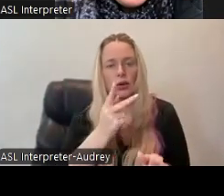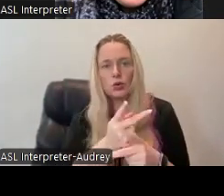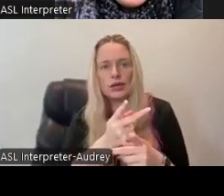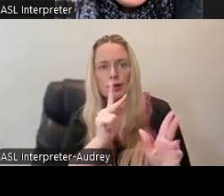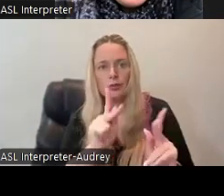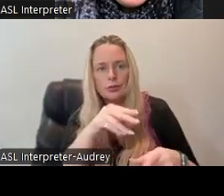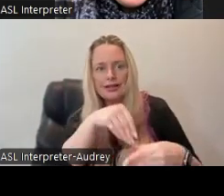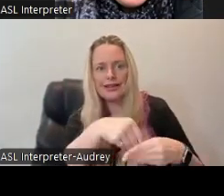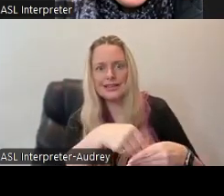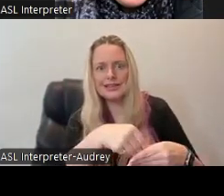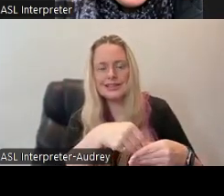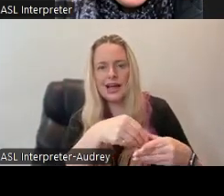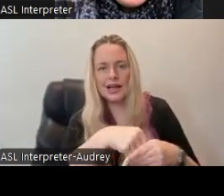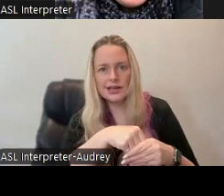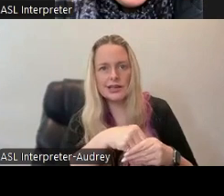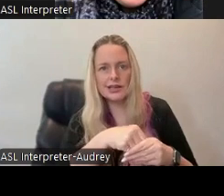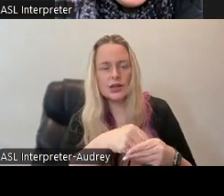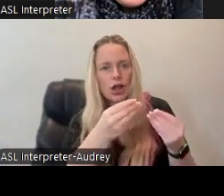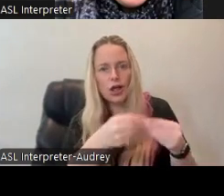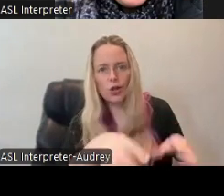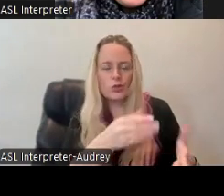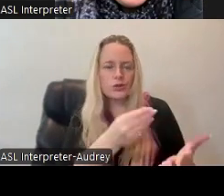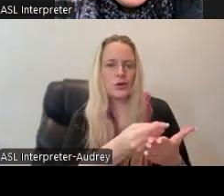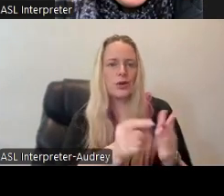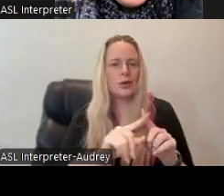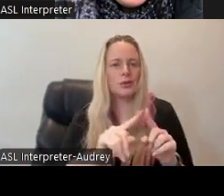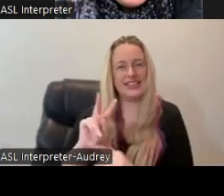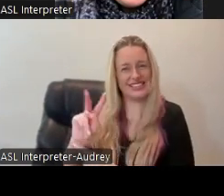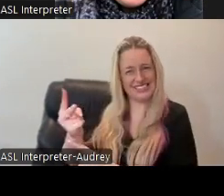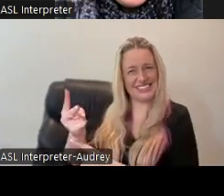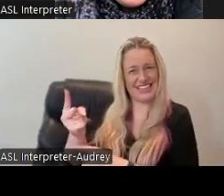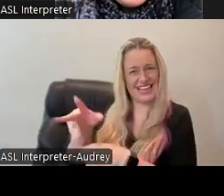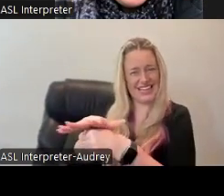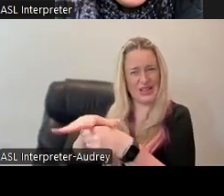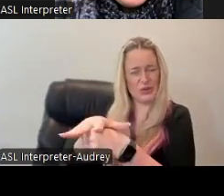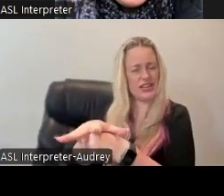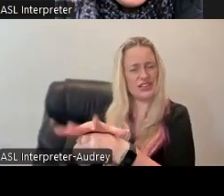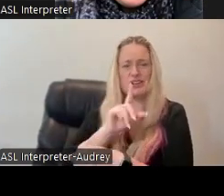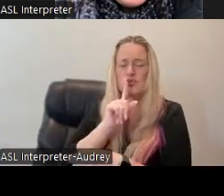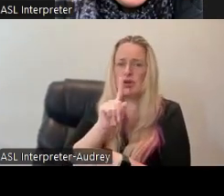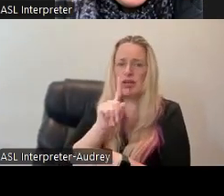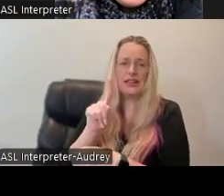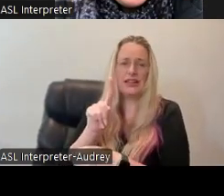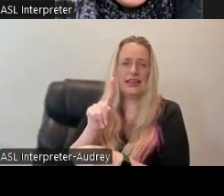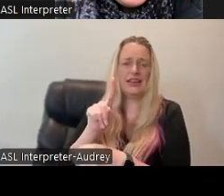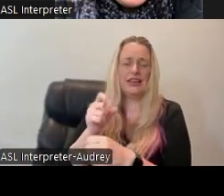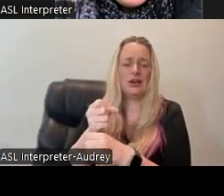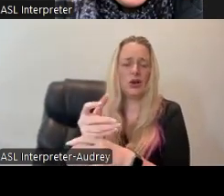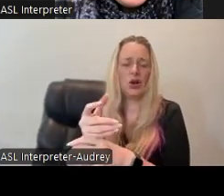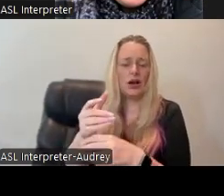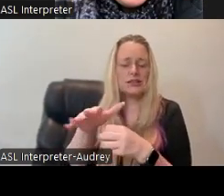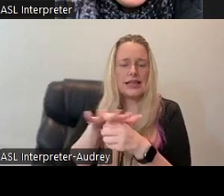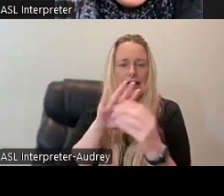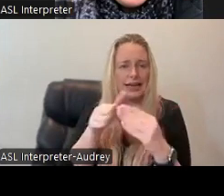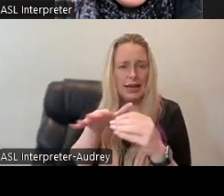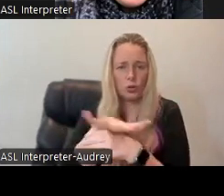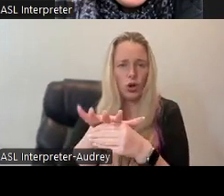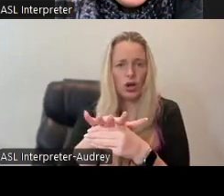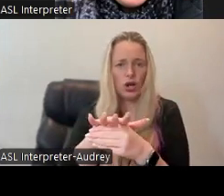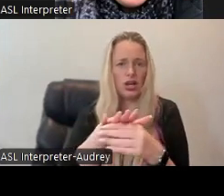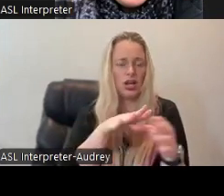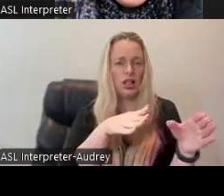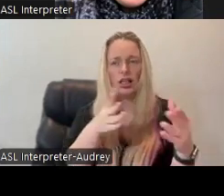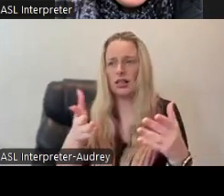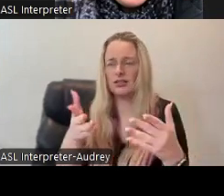second proposal, on location alone, is in real danger of tipping the balance of the neighborhood in a way that'll certainly